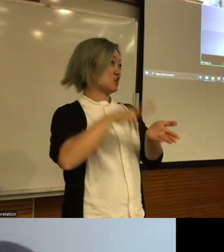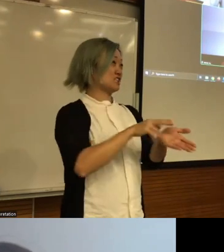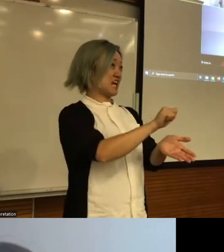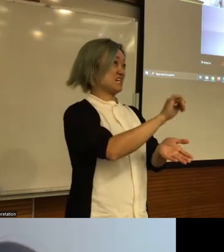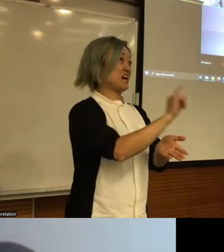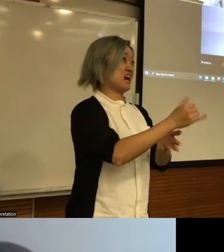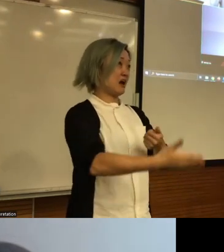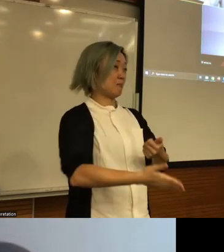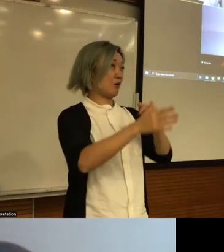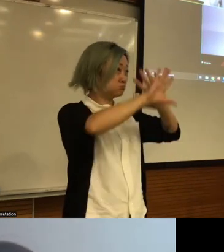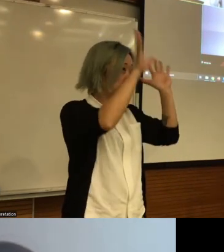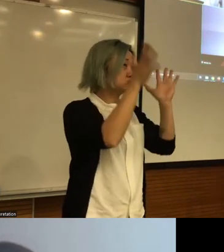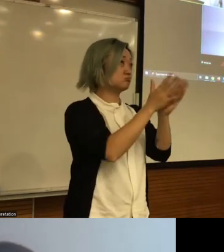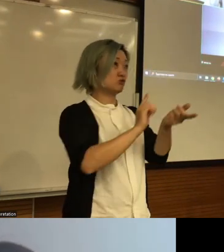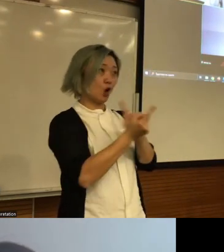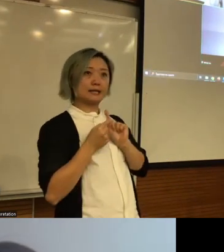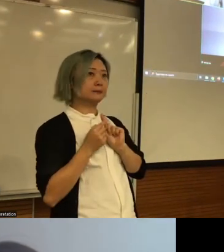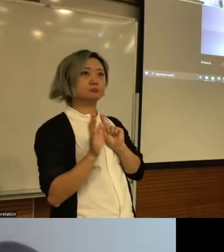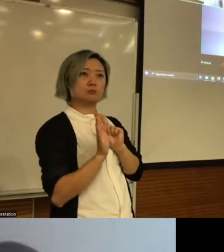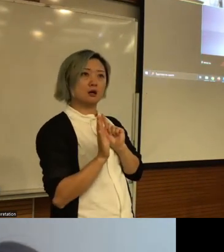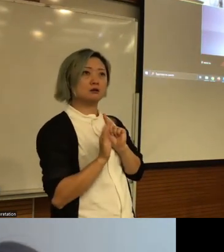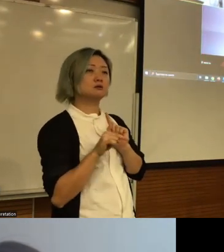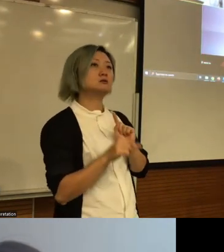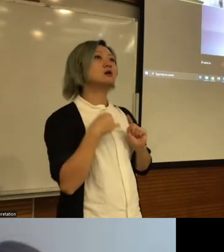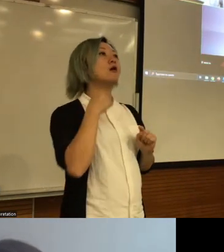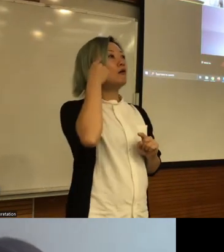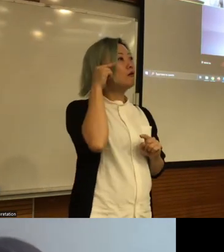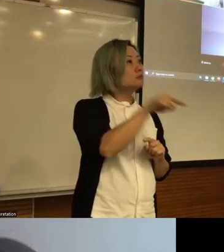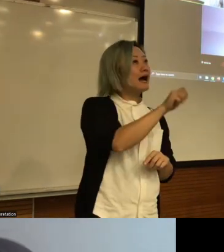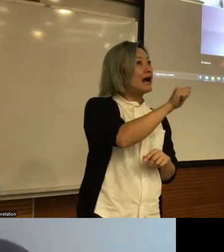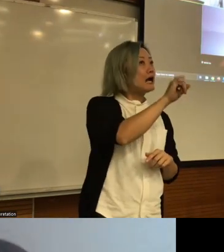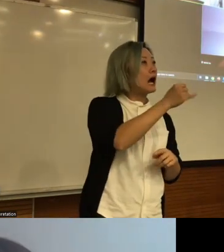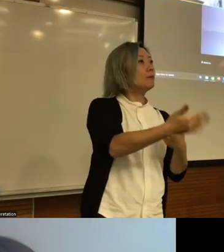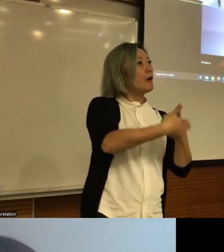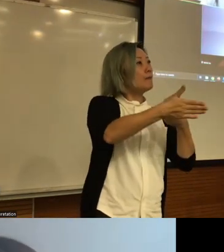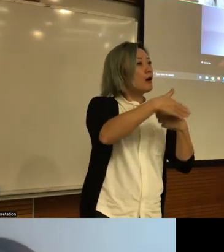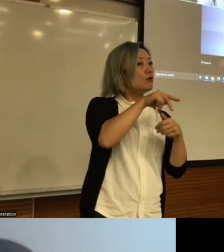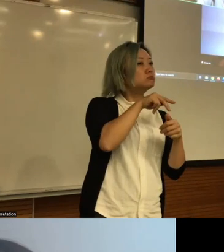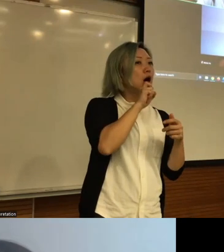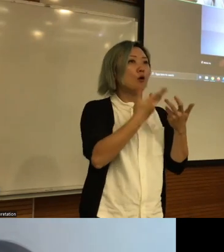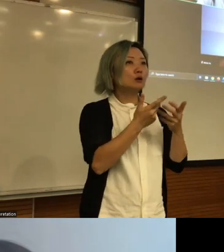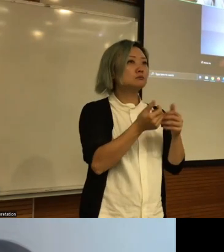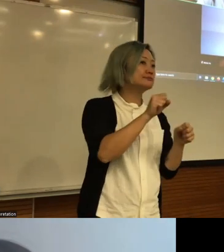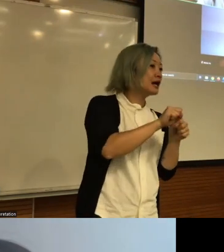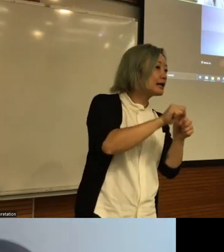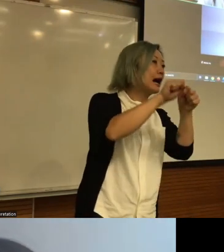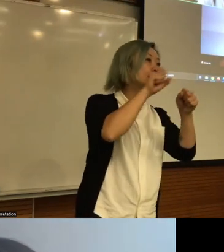for our purposes. It can happen in controlled situations, definitely, but